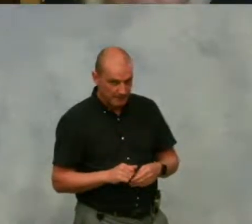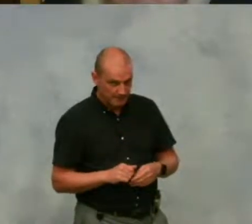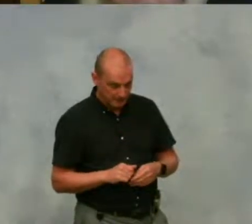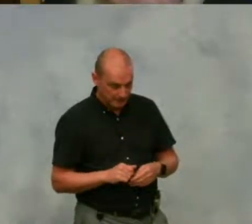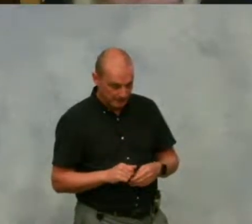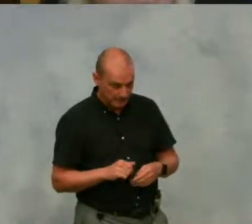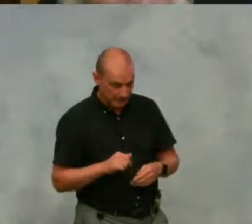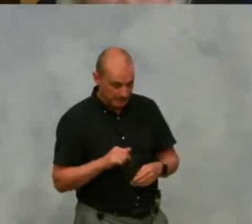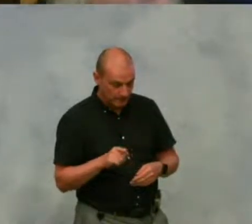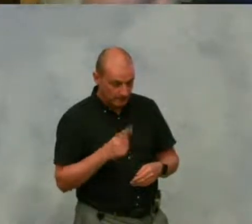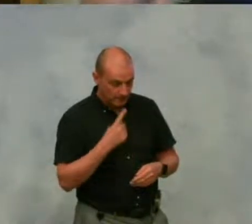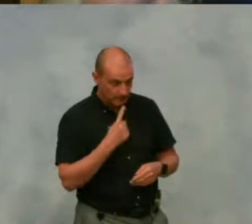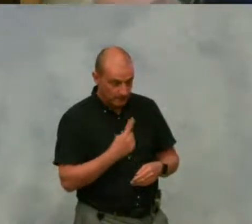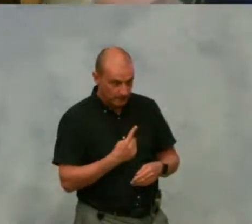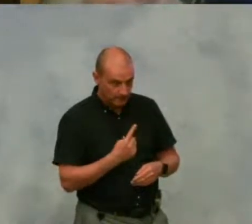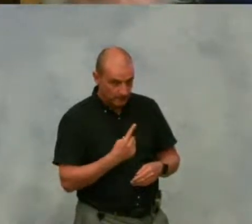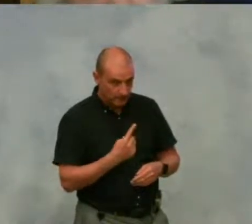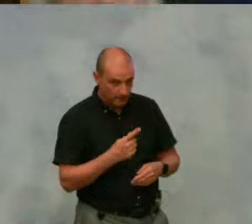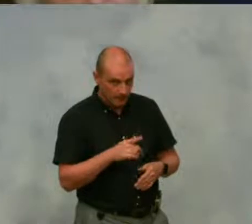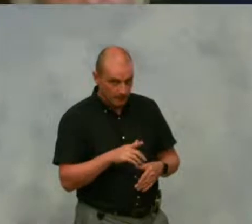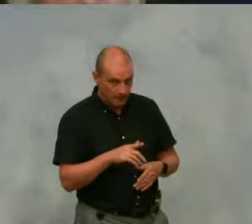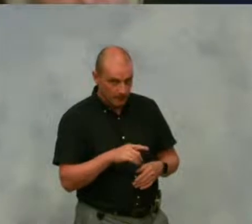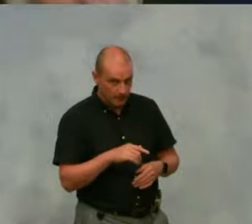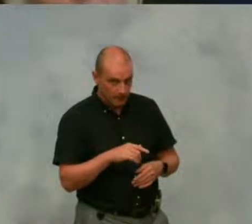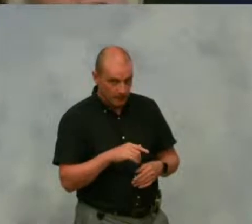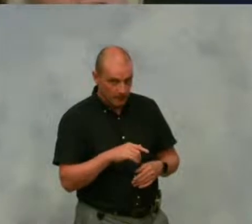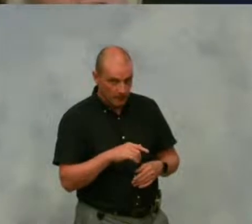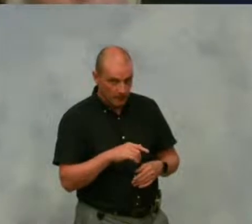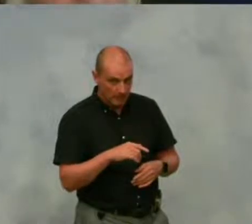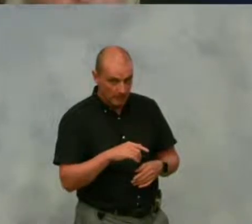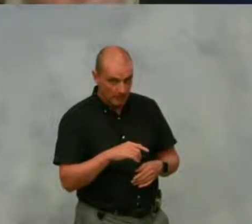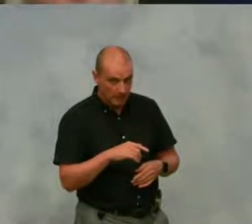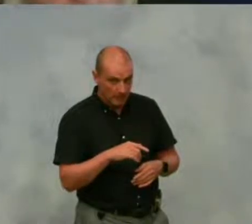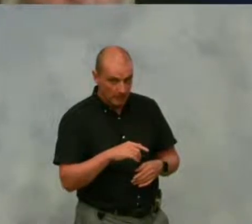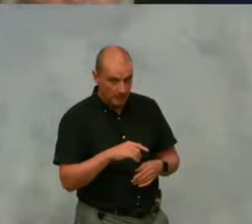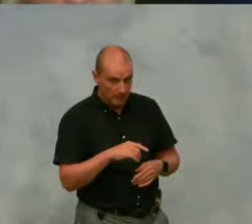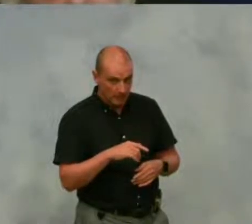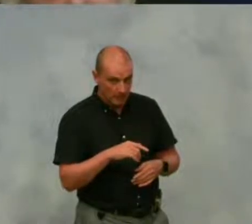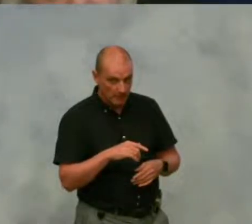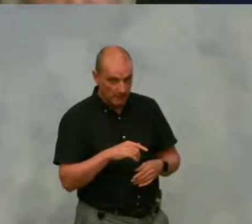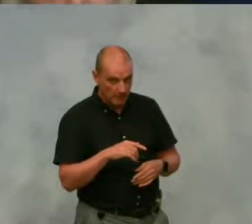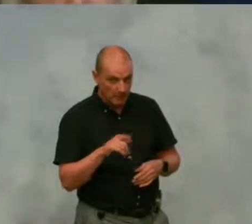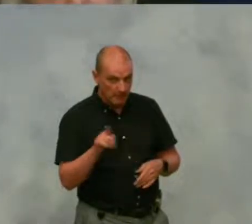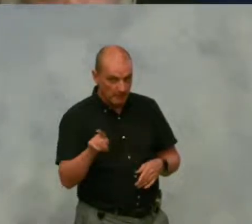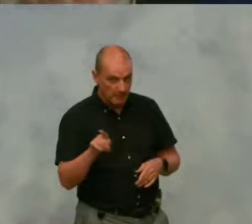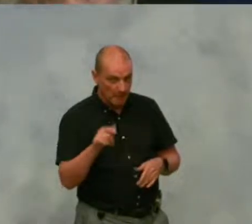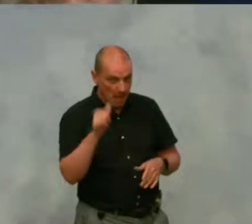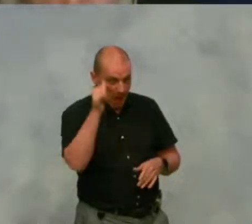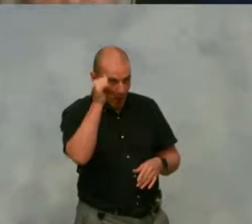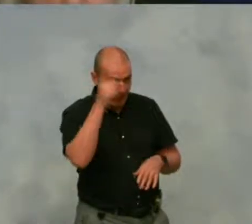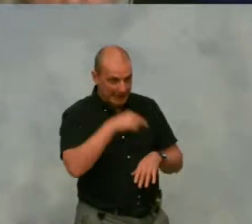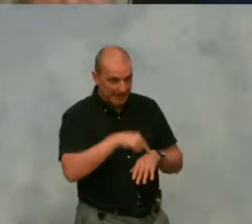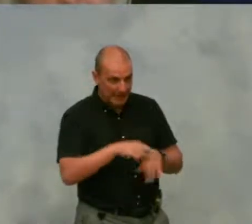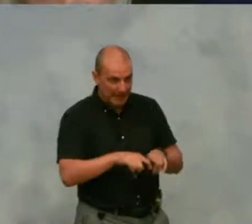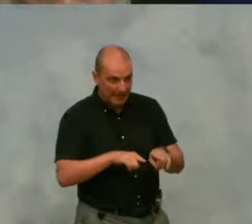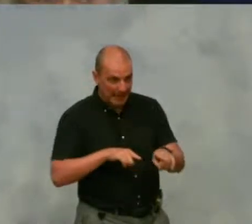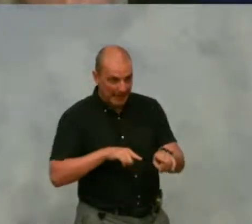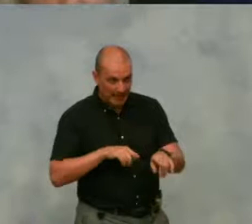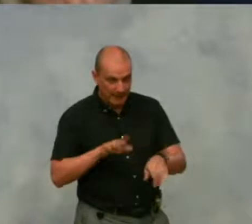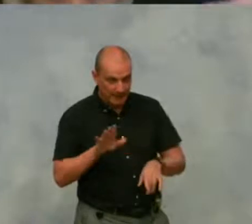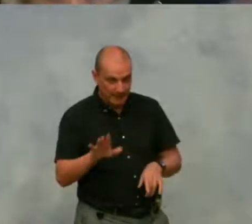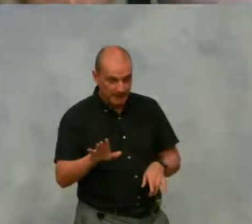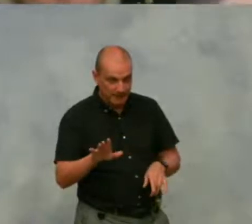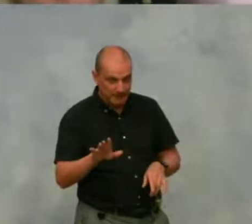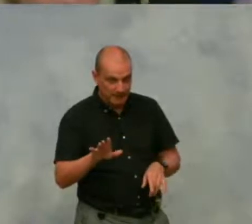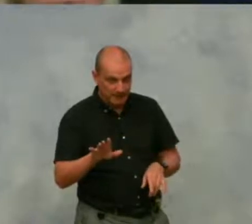Chair, I'm just conscious that it... Yes, we are aware of the time, so but we'll let you in and then